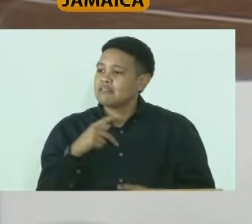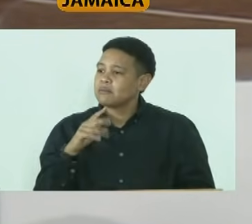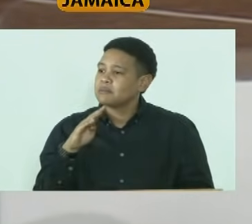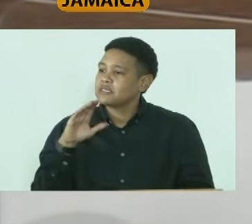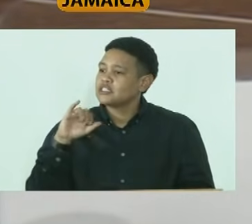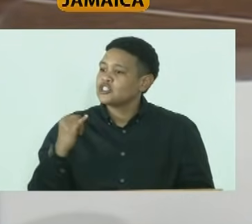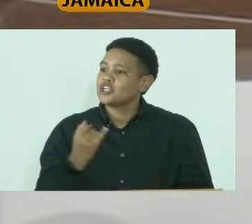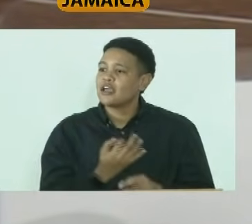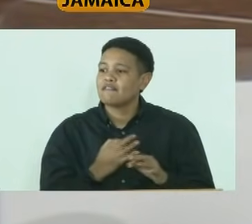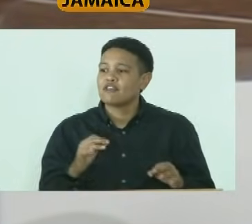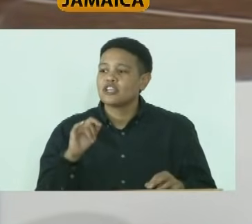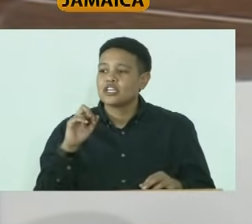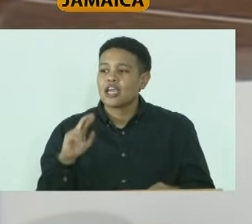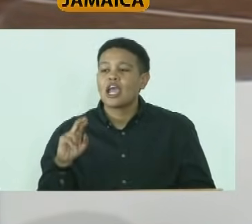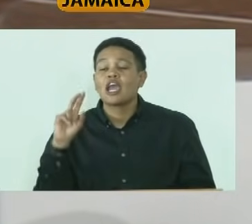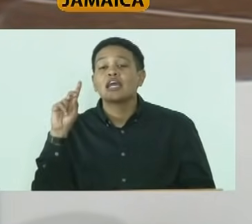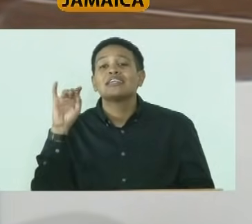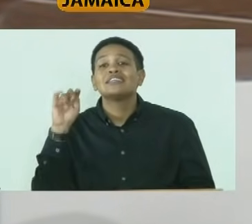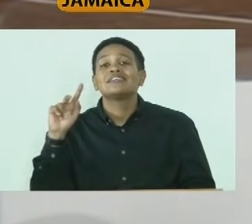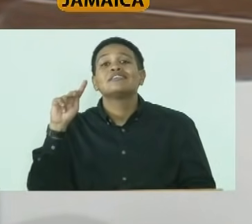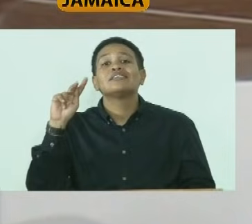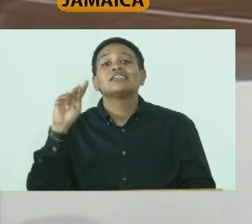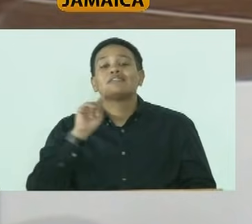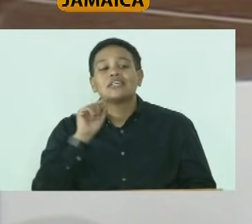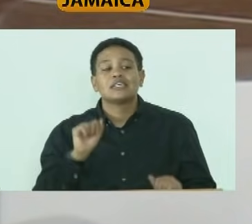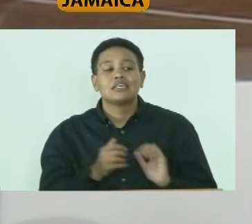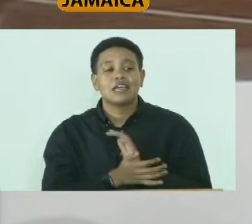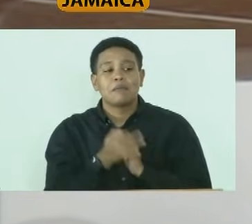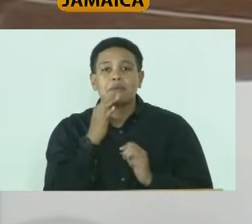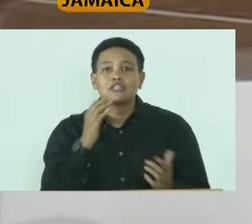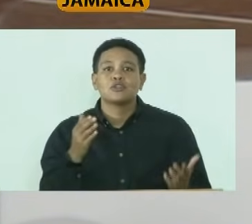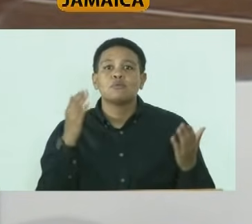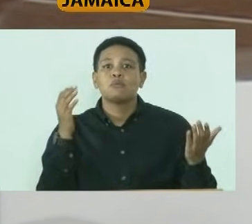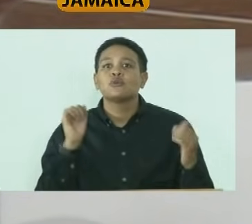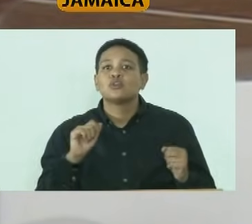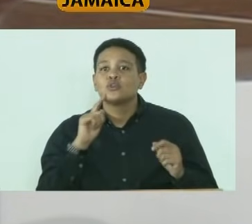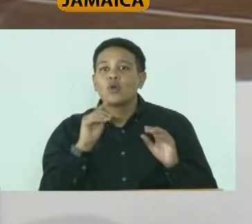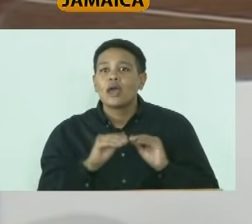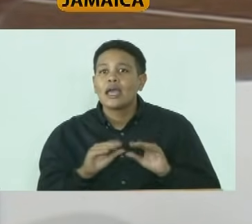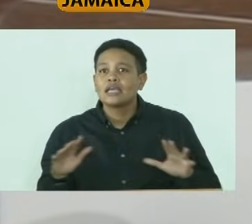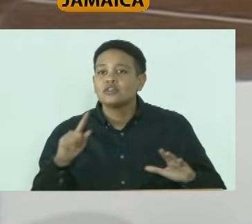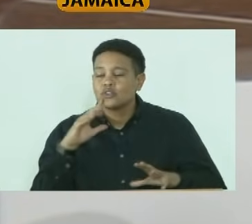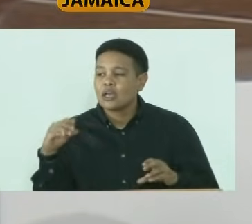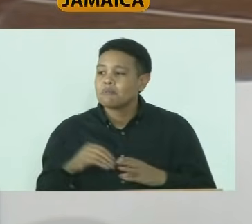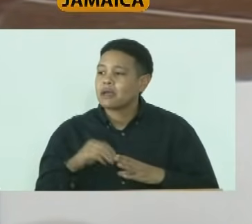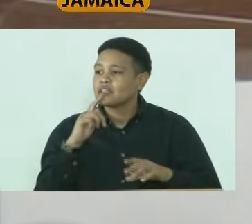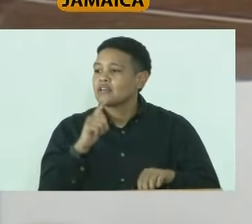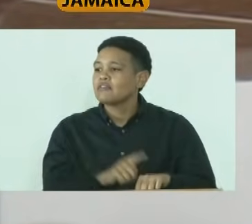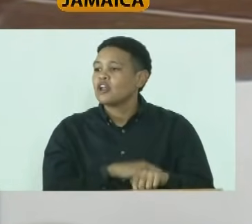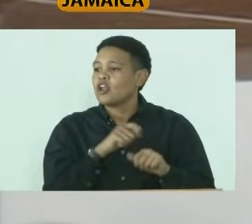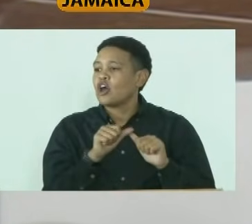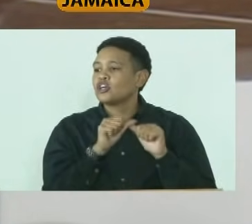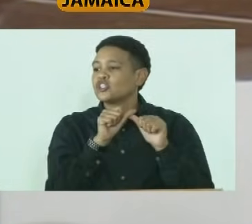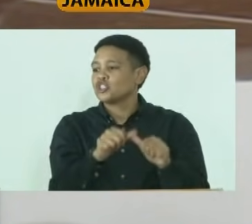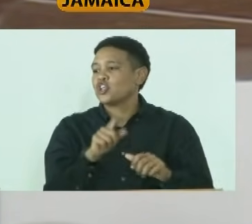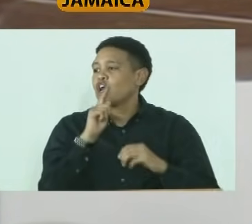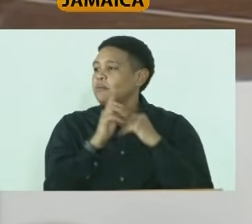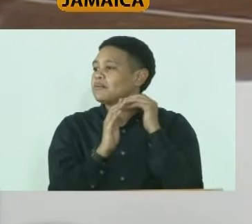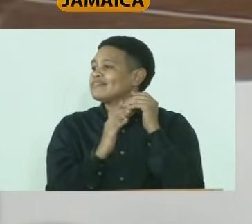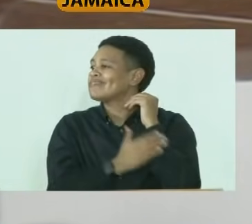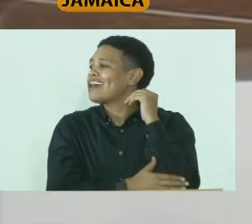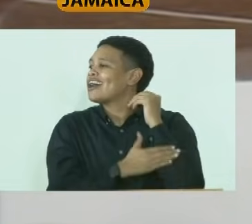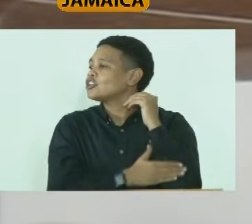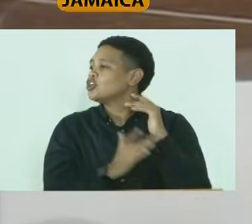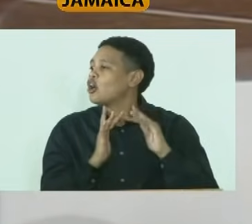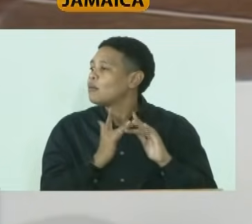free-to-air digital television capacity proposal will now be executed as part of the longer-term National Broadband